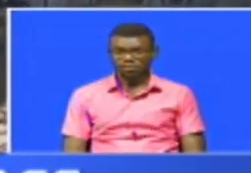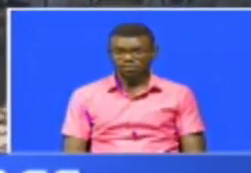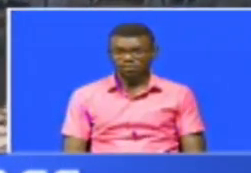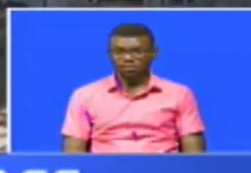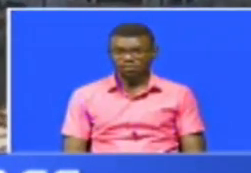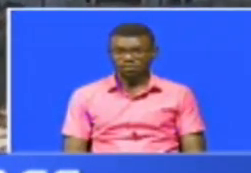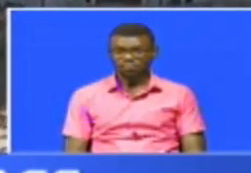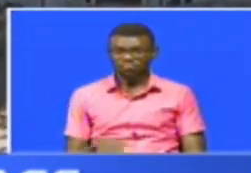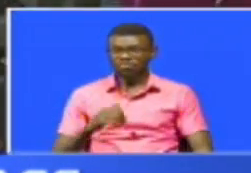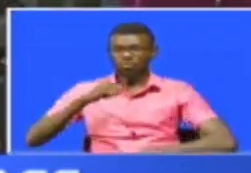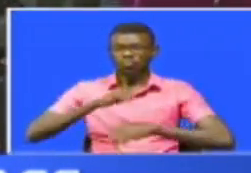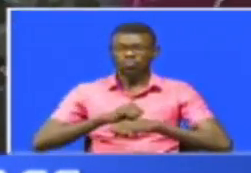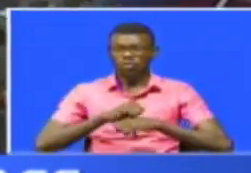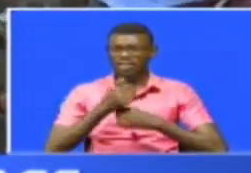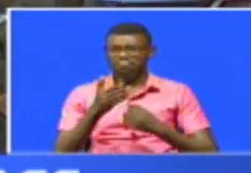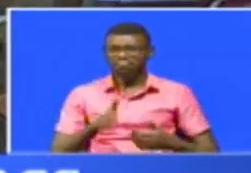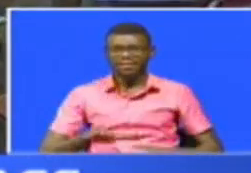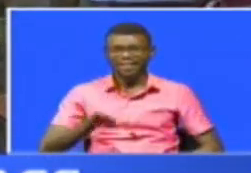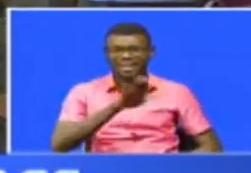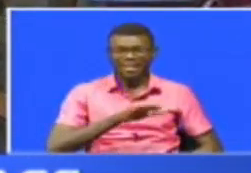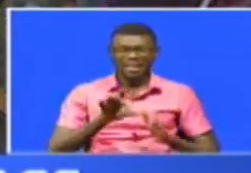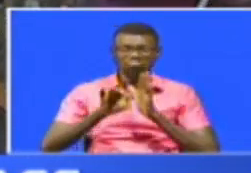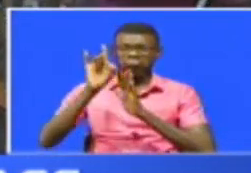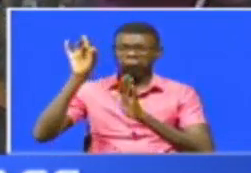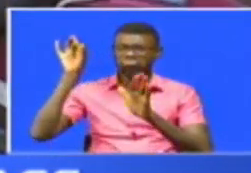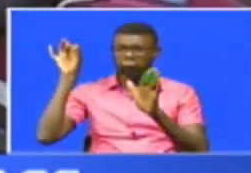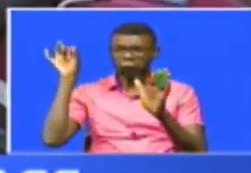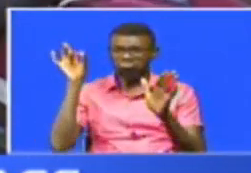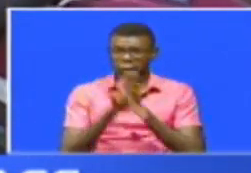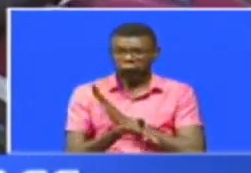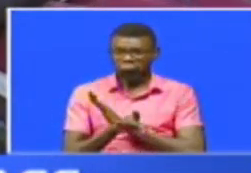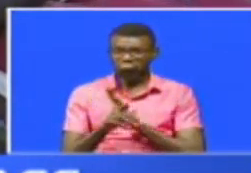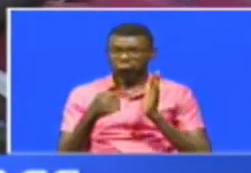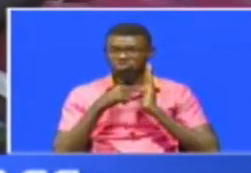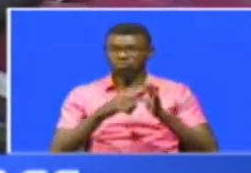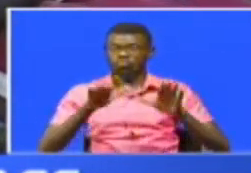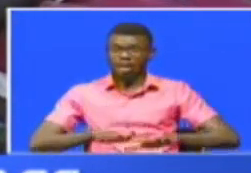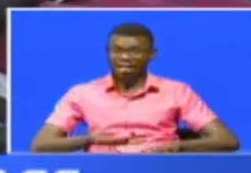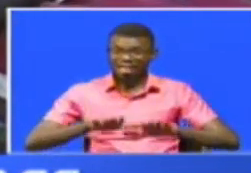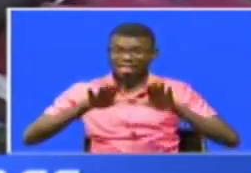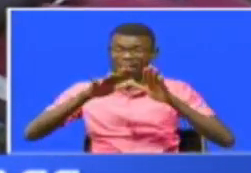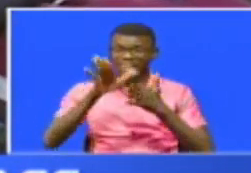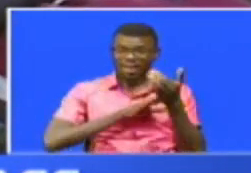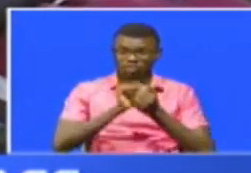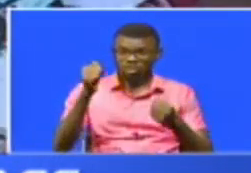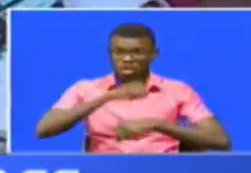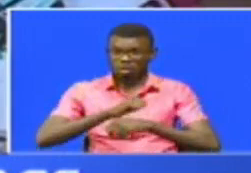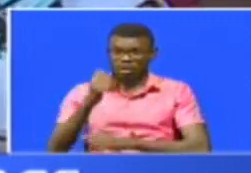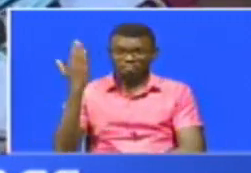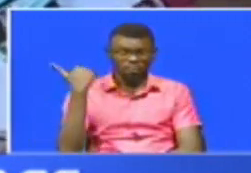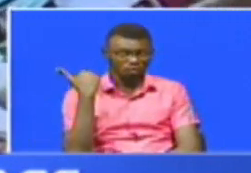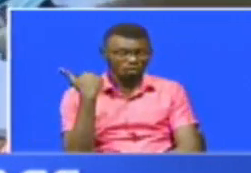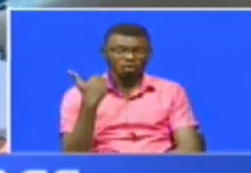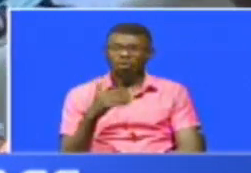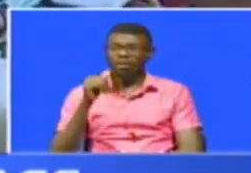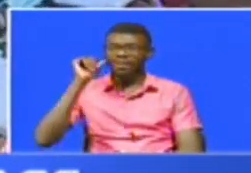The dilapidated school infrastructure here is a testimony of the damage the regular floods have done to the school that once upon a time